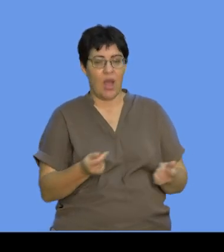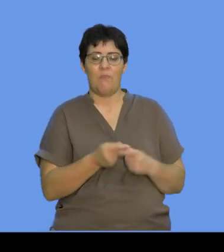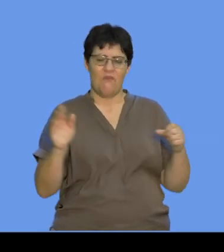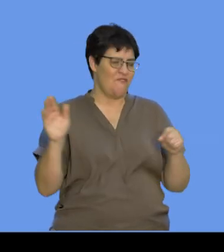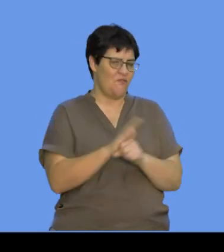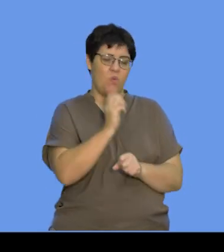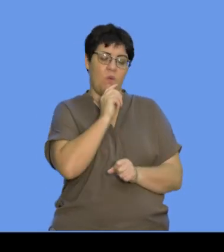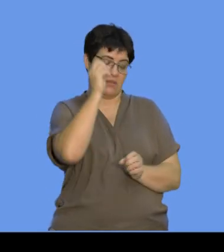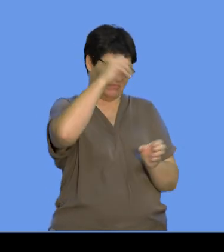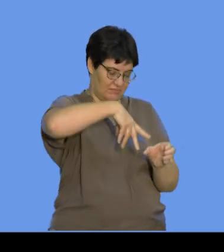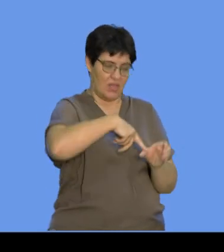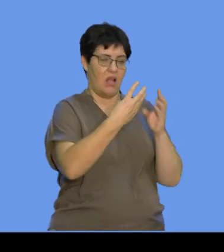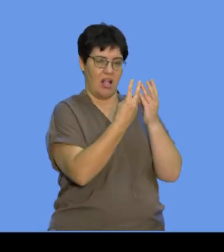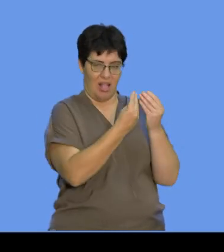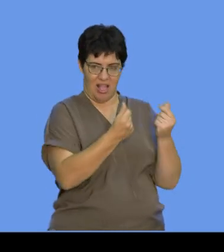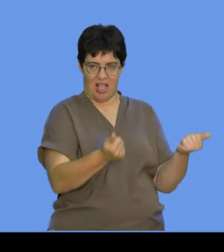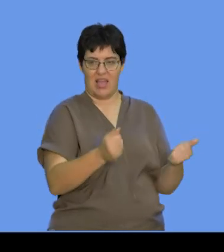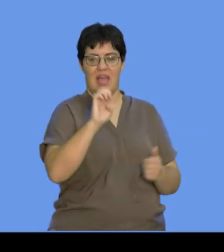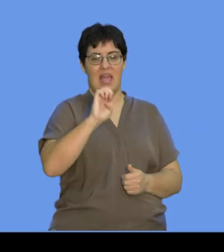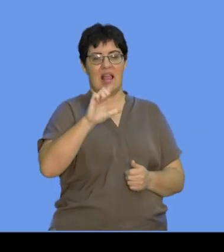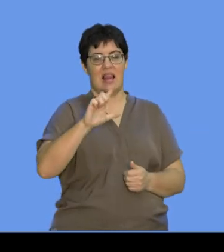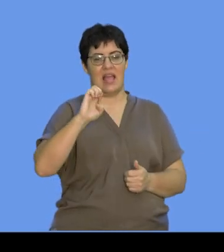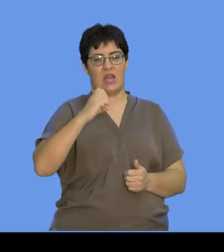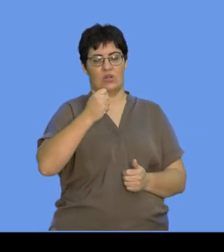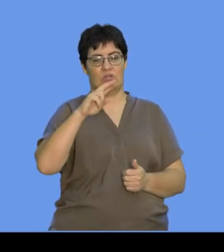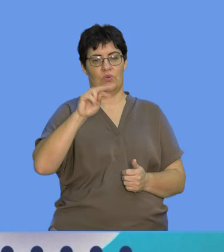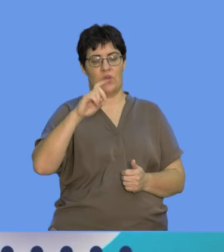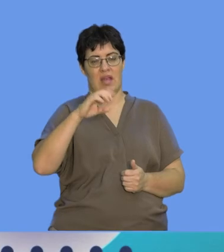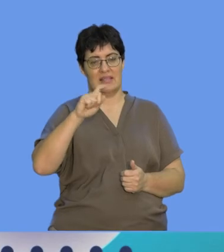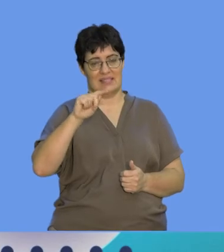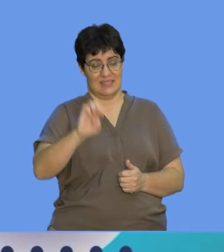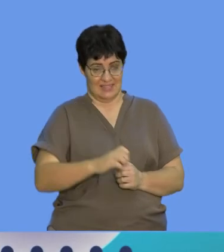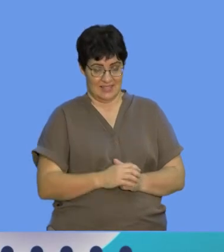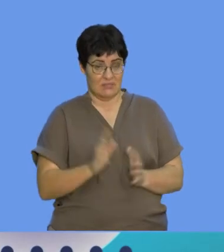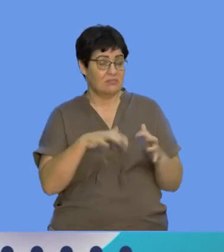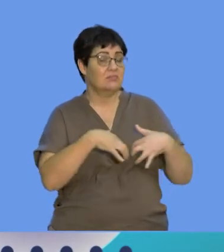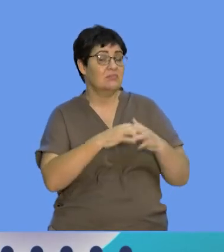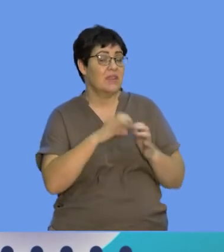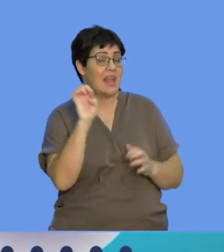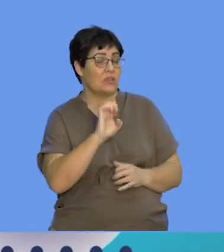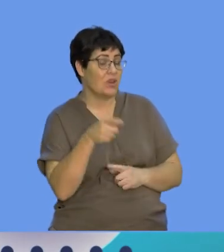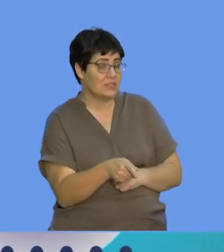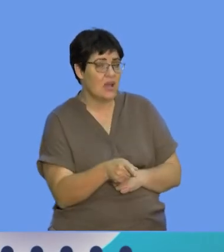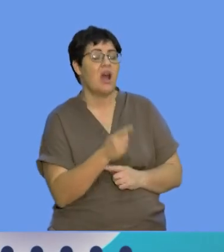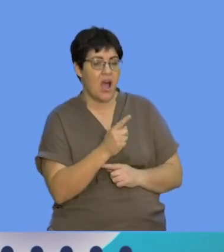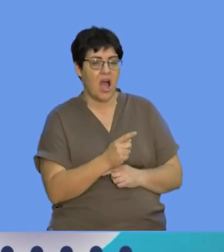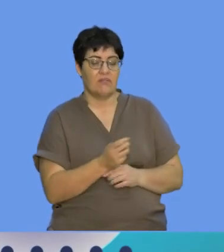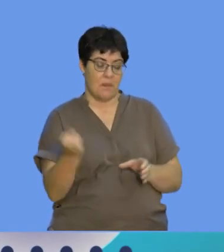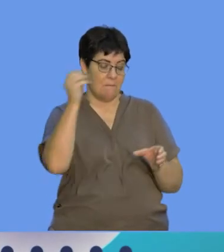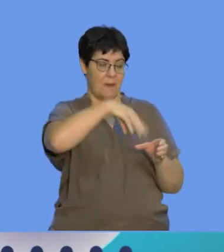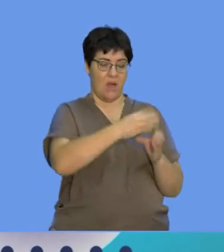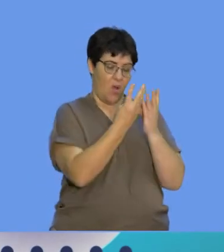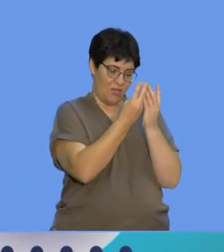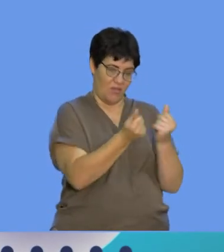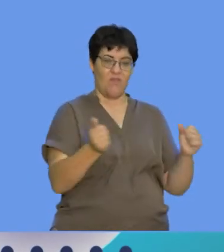in water to form an electrolyte. Remember, electrolytes are only formed when an ionic substance completely dissolves